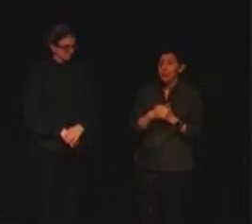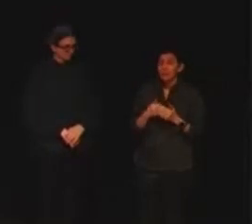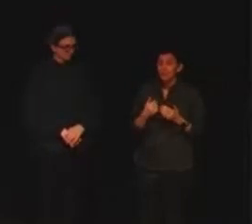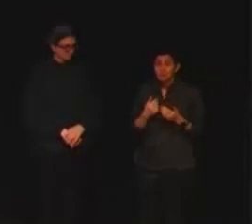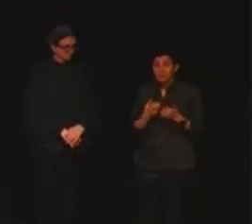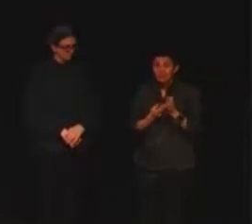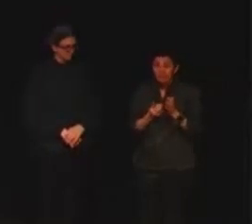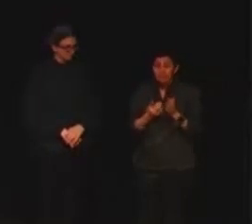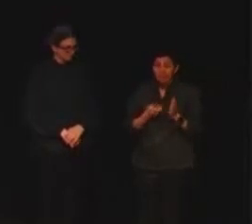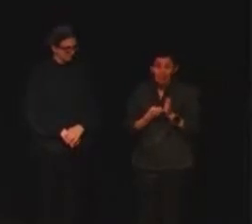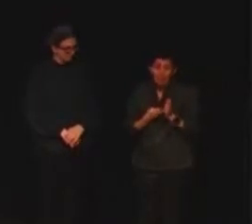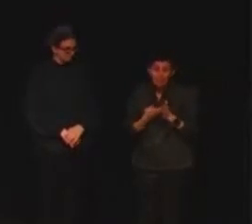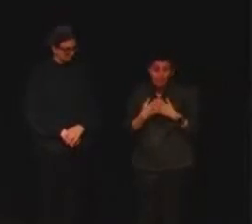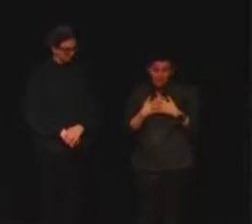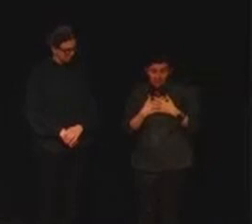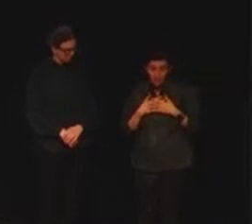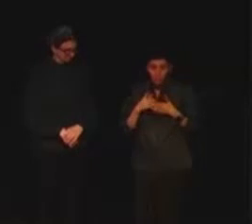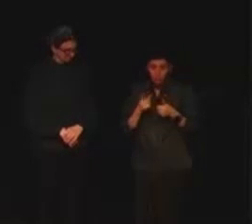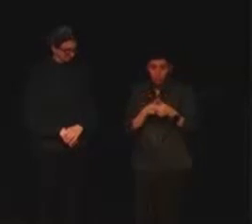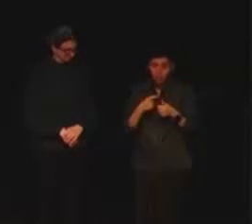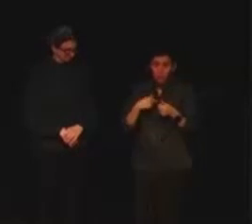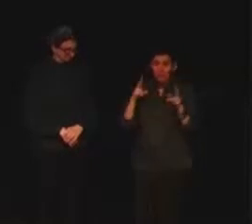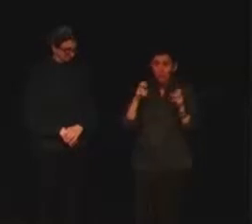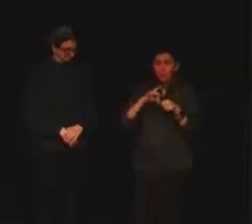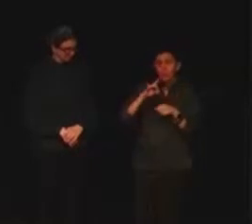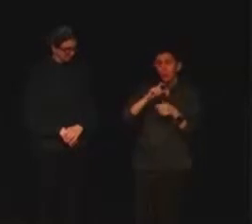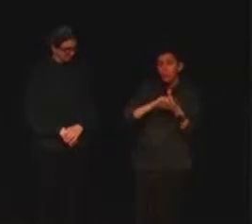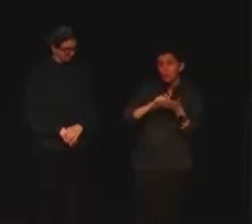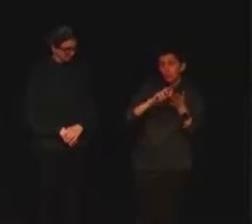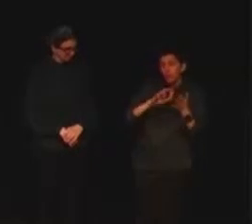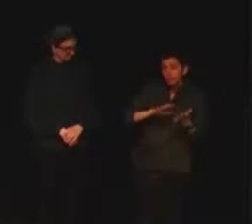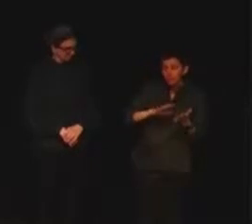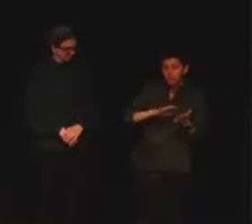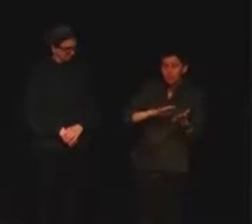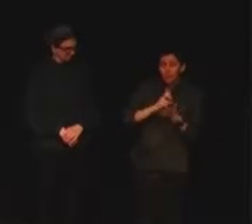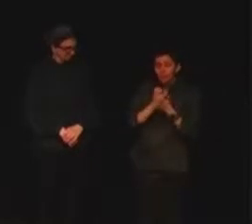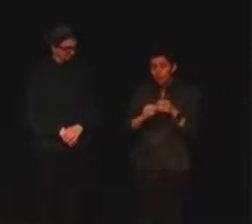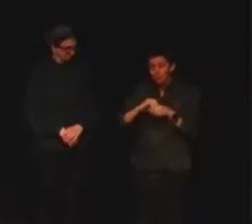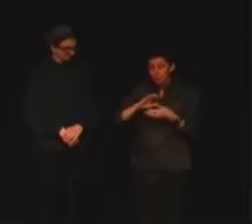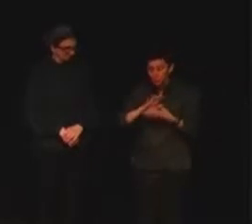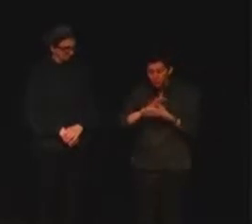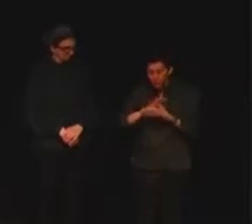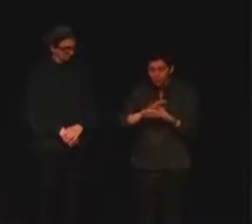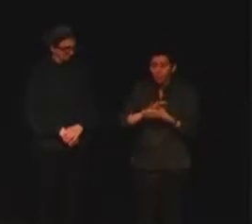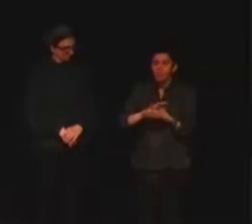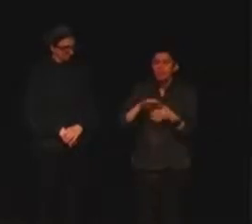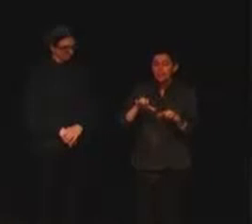worked I started off as a ghostwriter, made my way into film, became a director. And it was this film made me become a